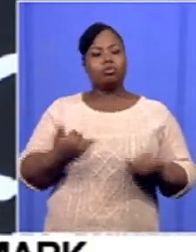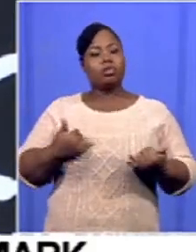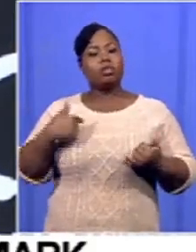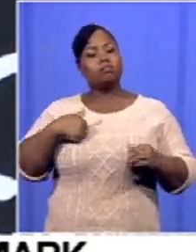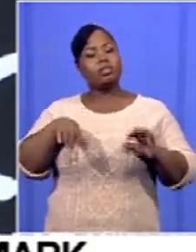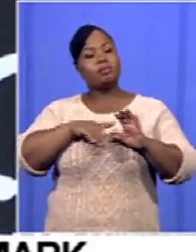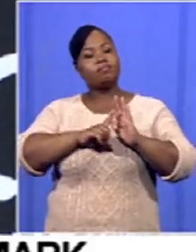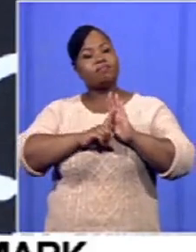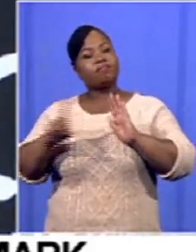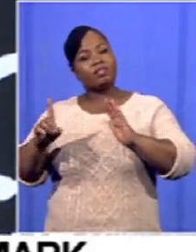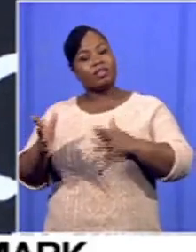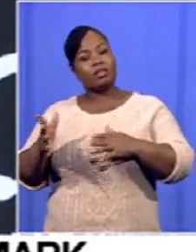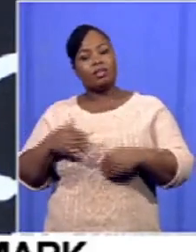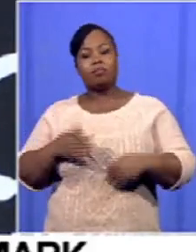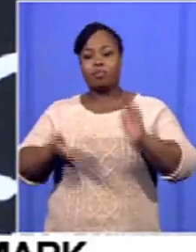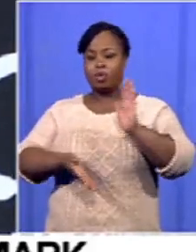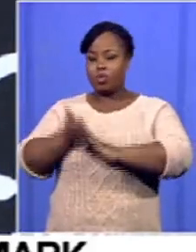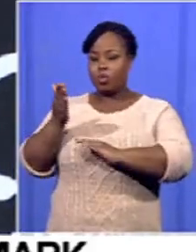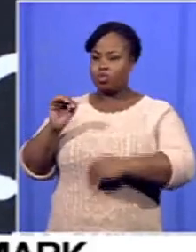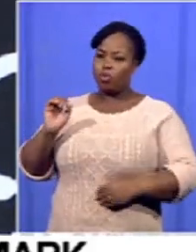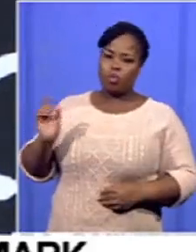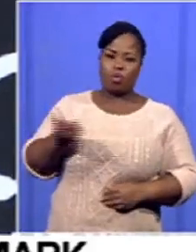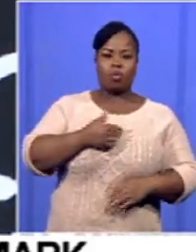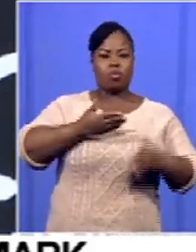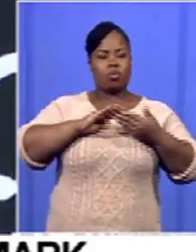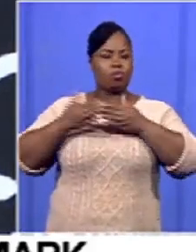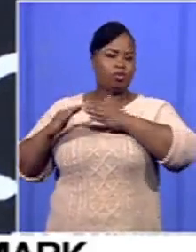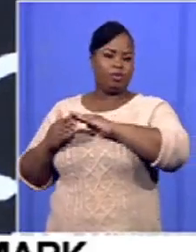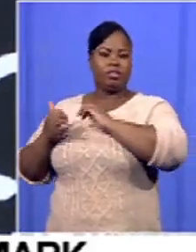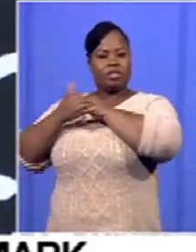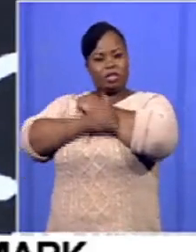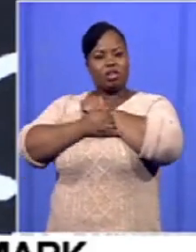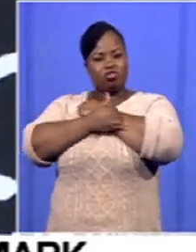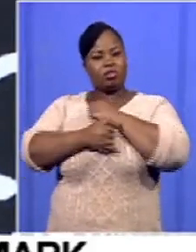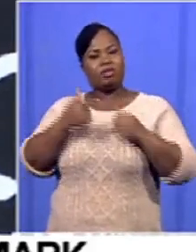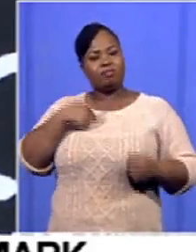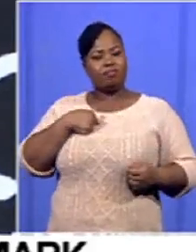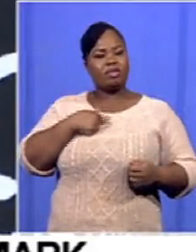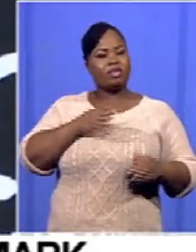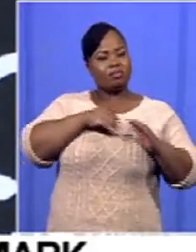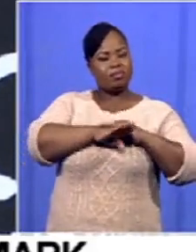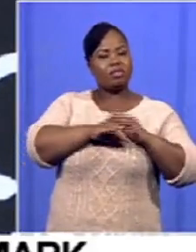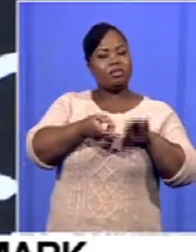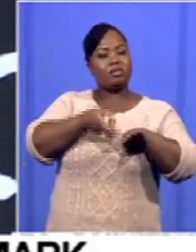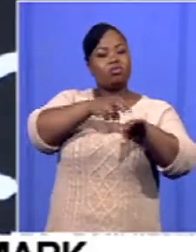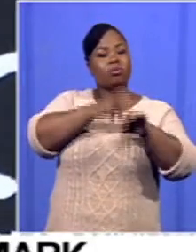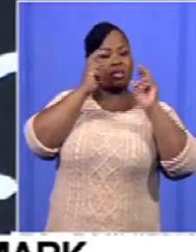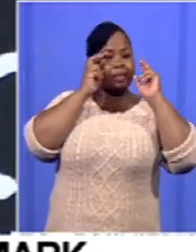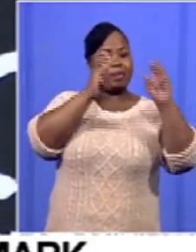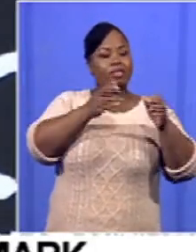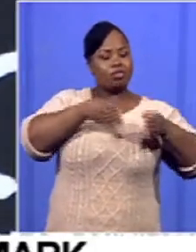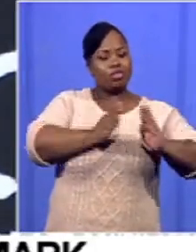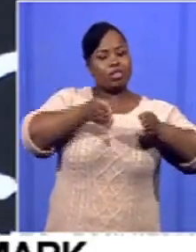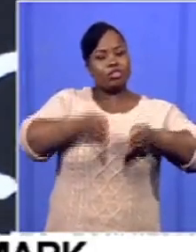here to go into every community in the country. I'll be hopping on a bus, going street